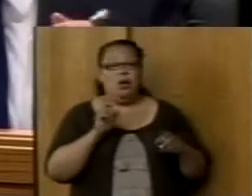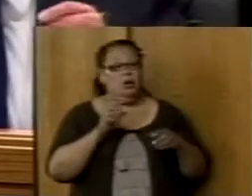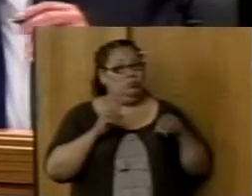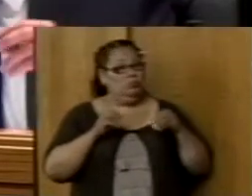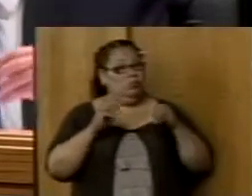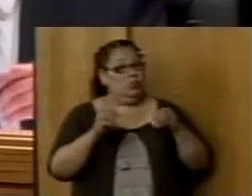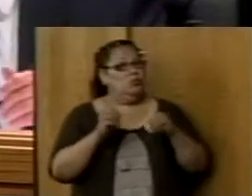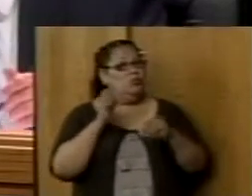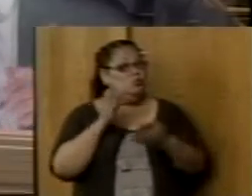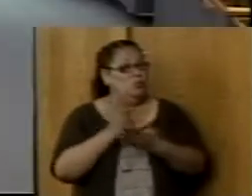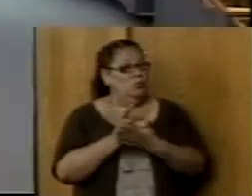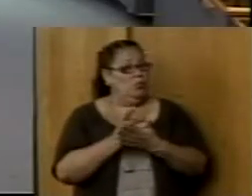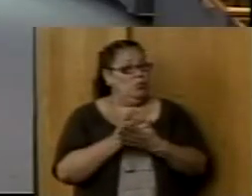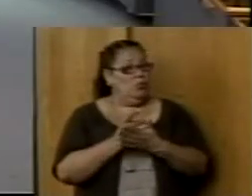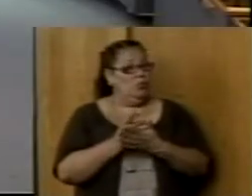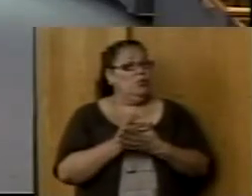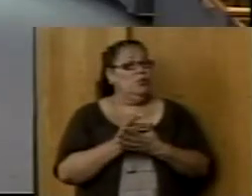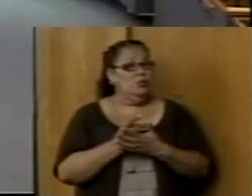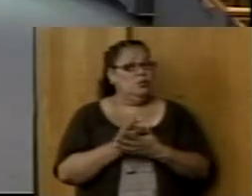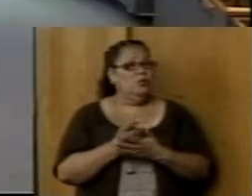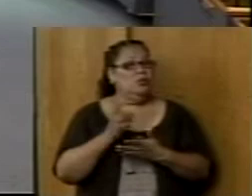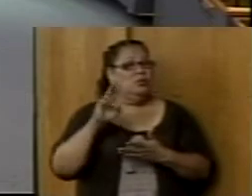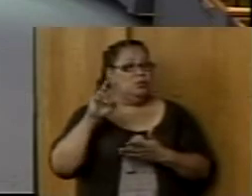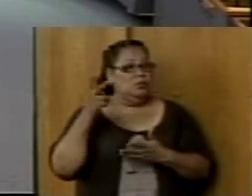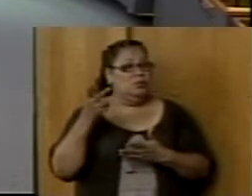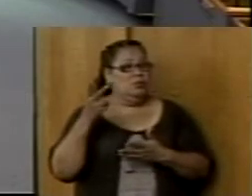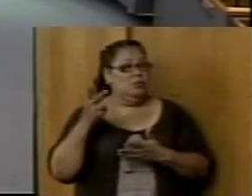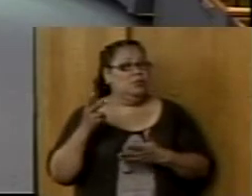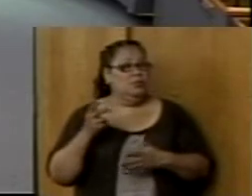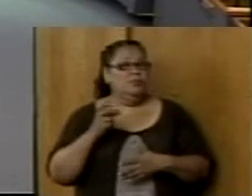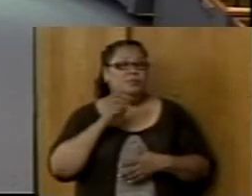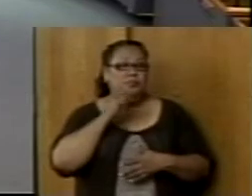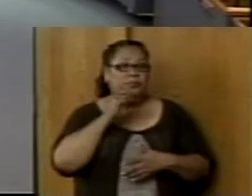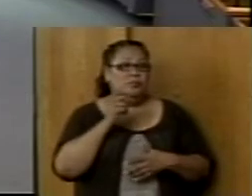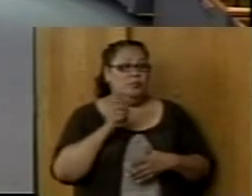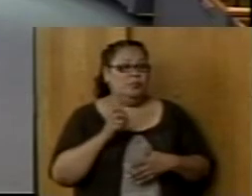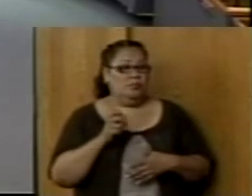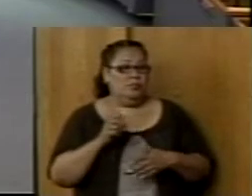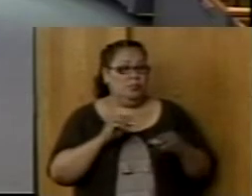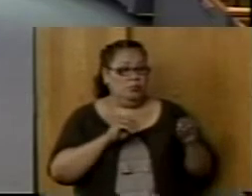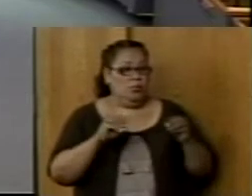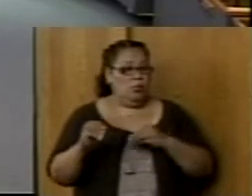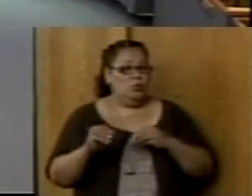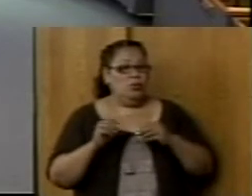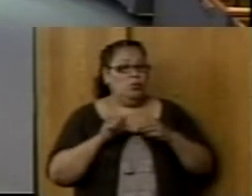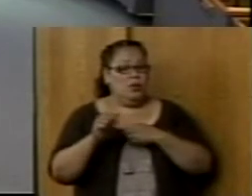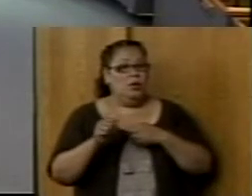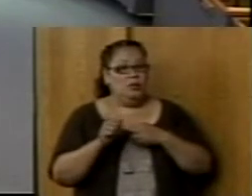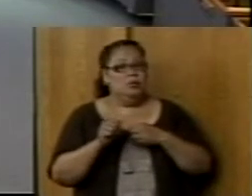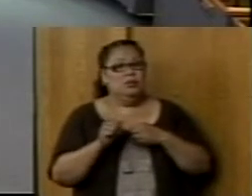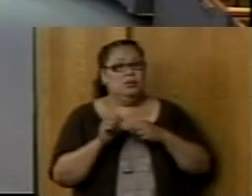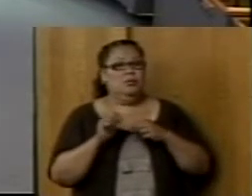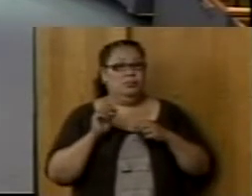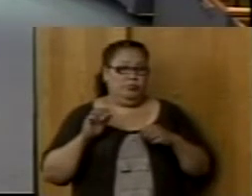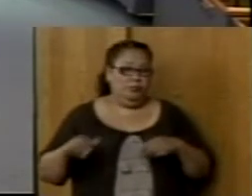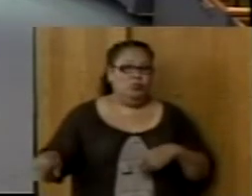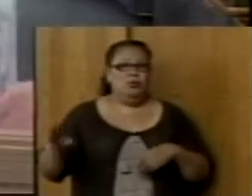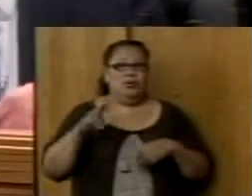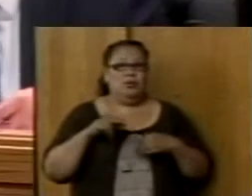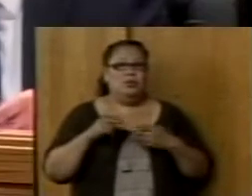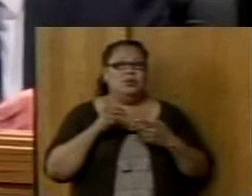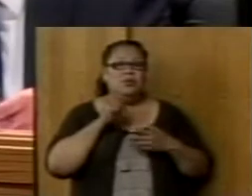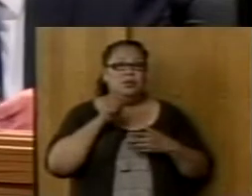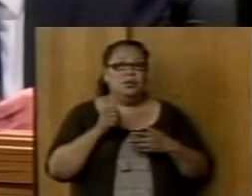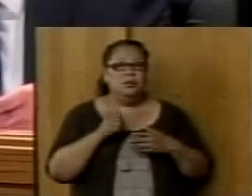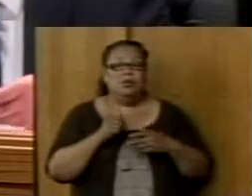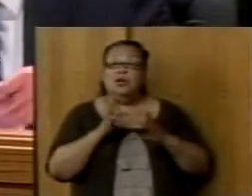approve? Have a motion for Dr. Saavedra, seconded by Mr. Aguilar. All in favor? Aye. The motion passes unanimously. Moving on to